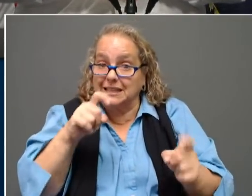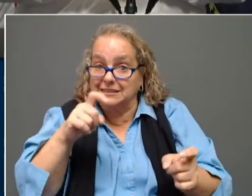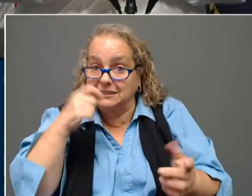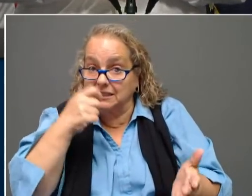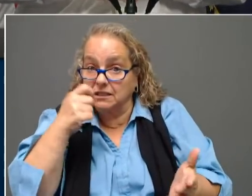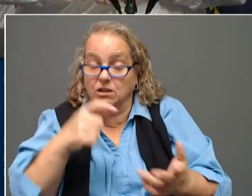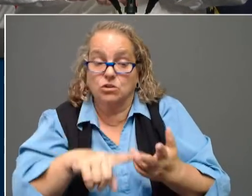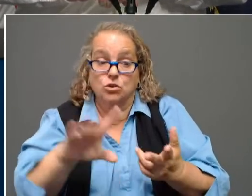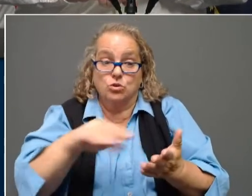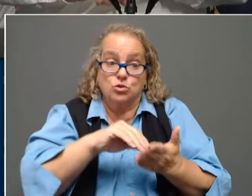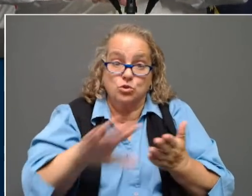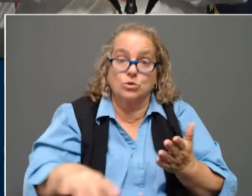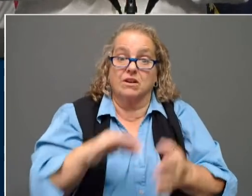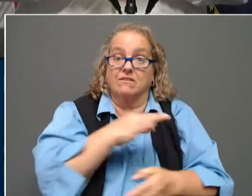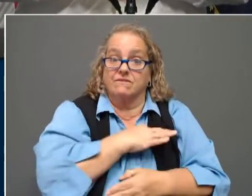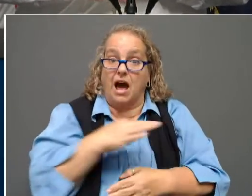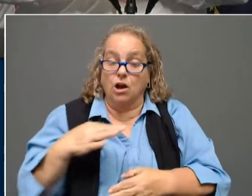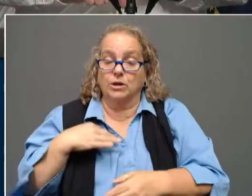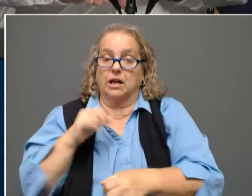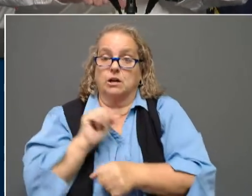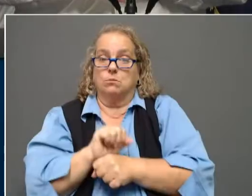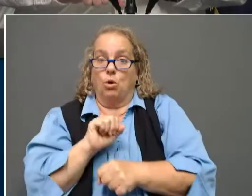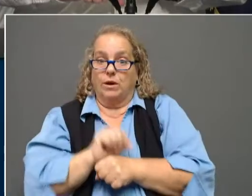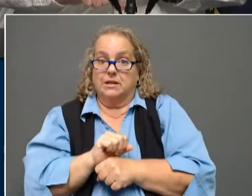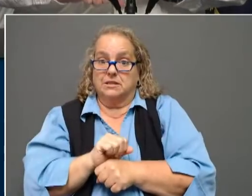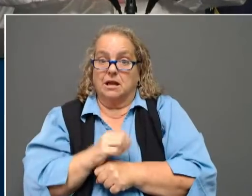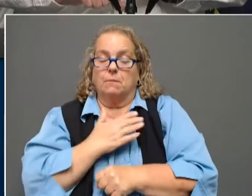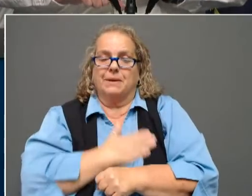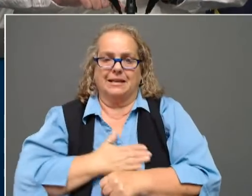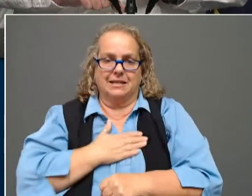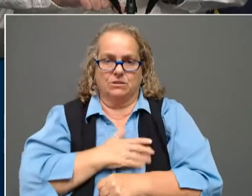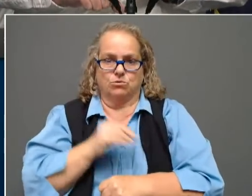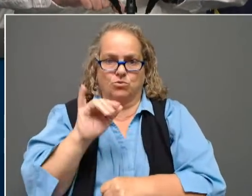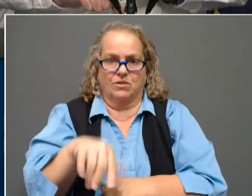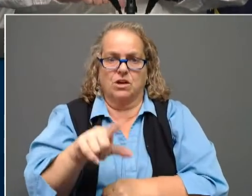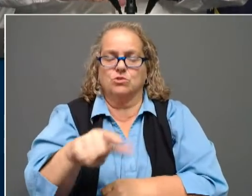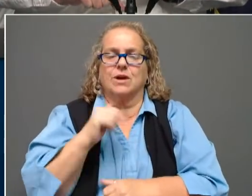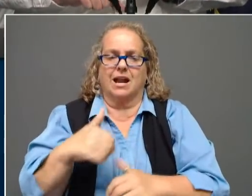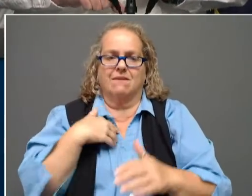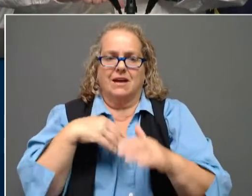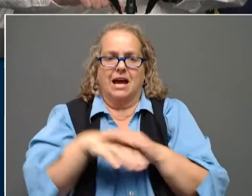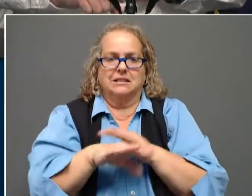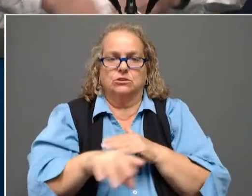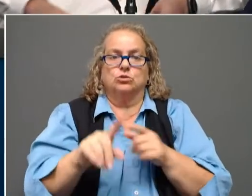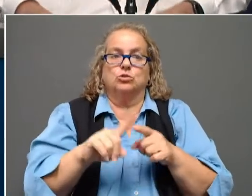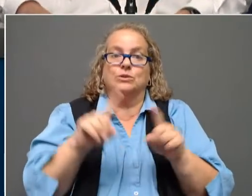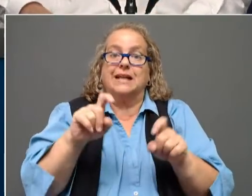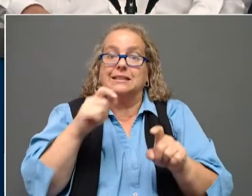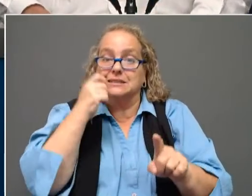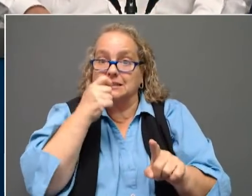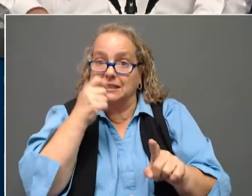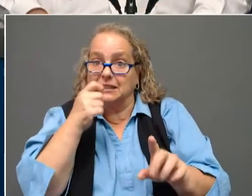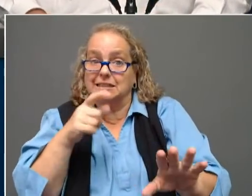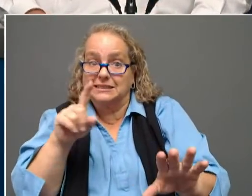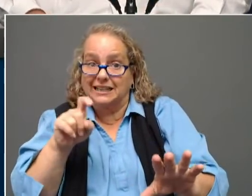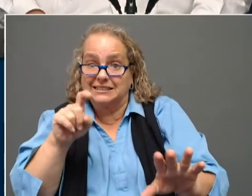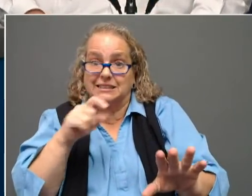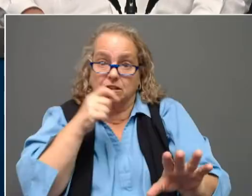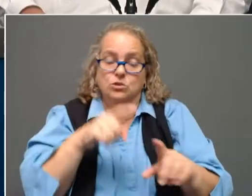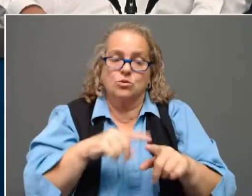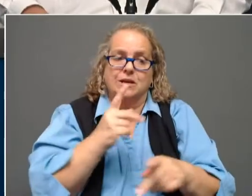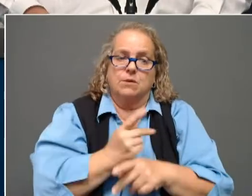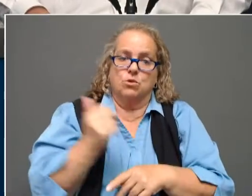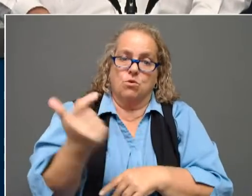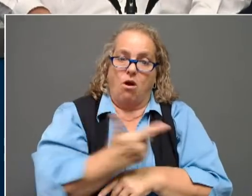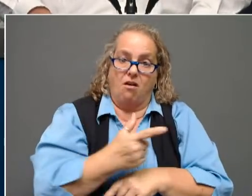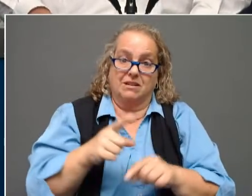employees and your students. Please do this so that you can have access to testing throughout the school year to keep yourself safe and in classrooms